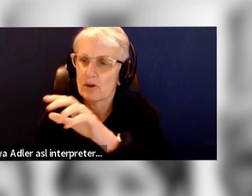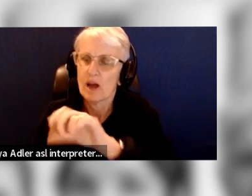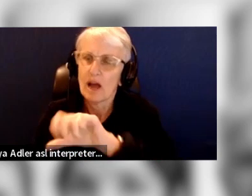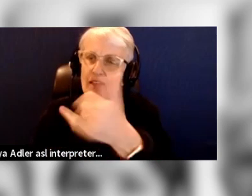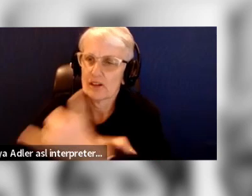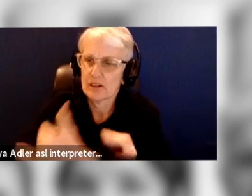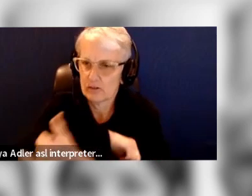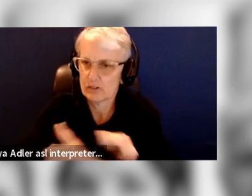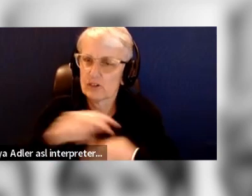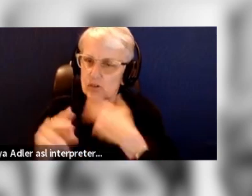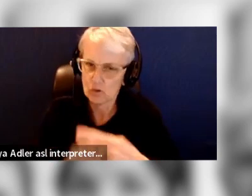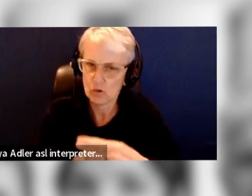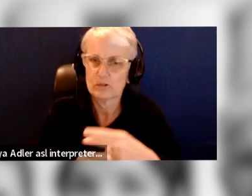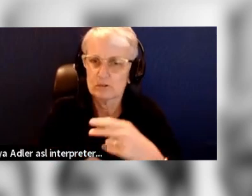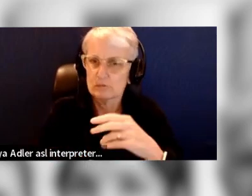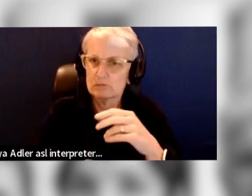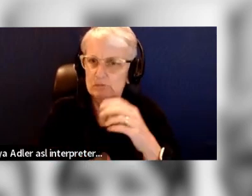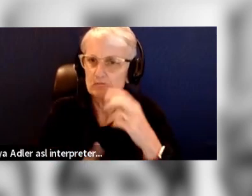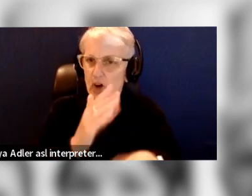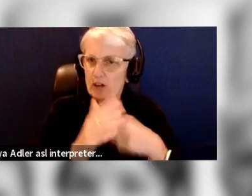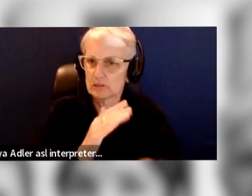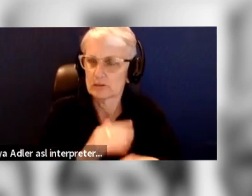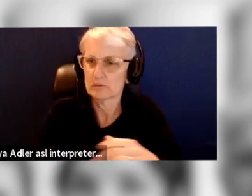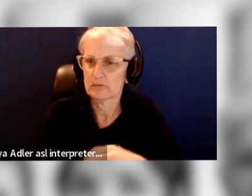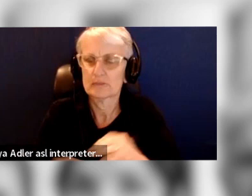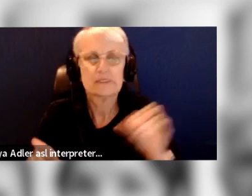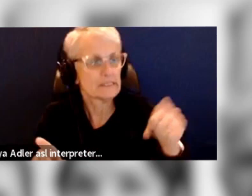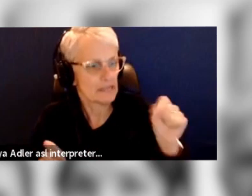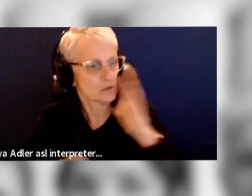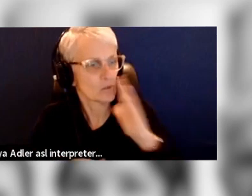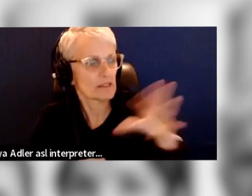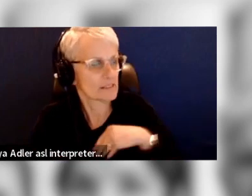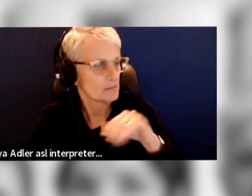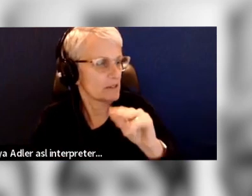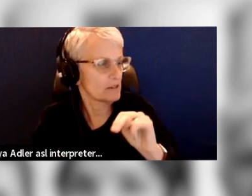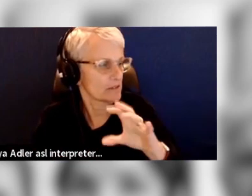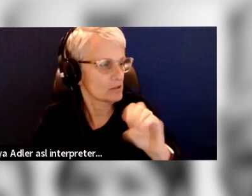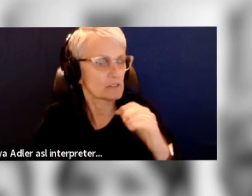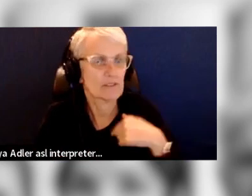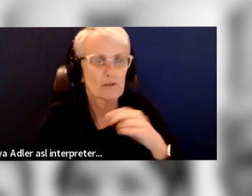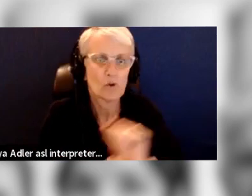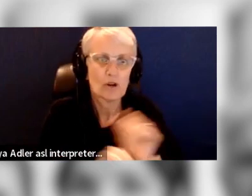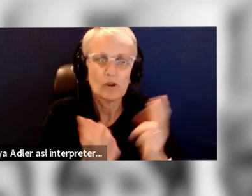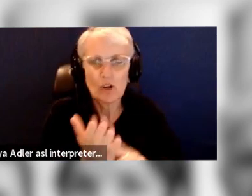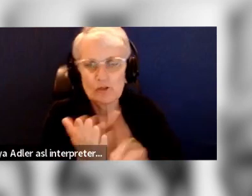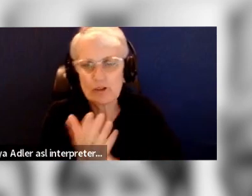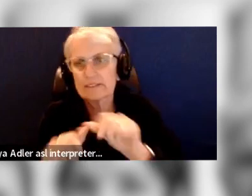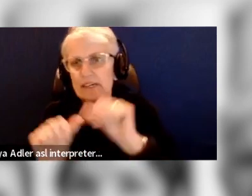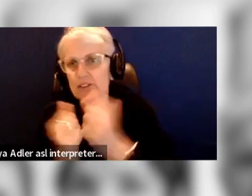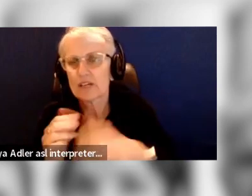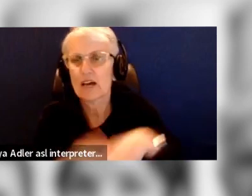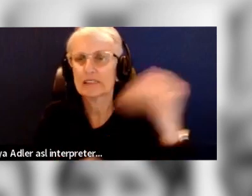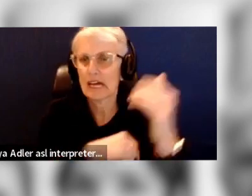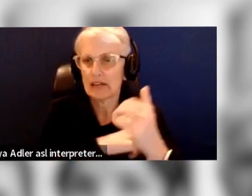cost? Yep, great question. We will accept invoices if you're working with contractors, if you're working with agencies that are outside of